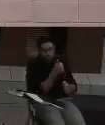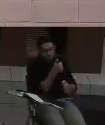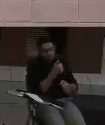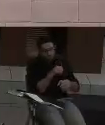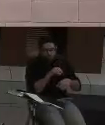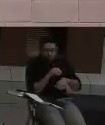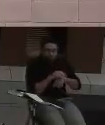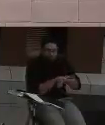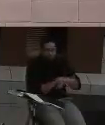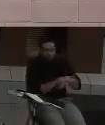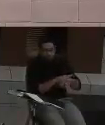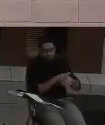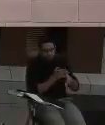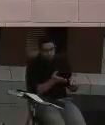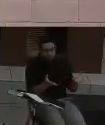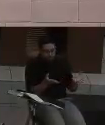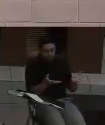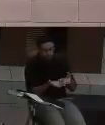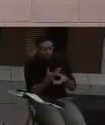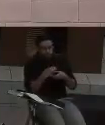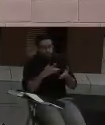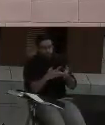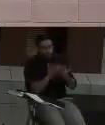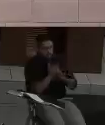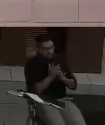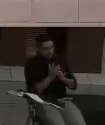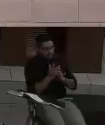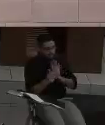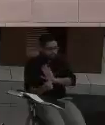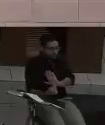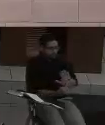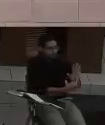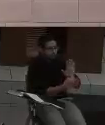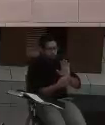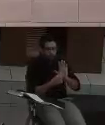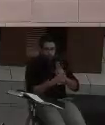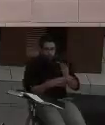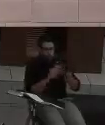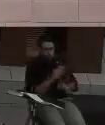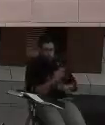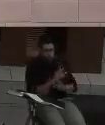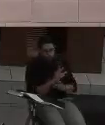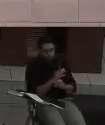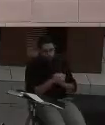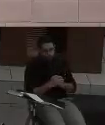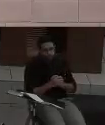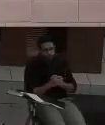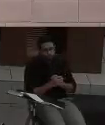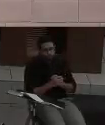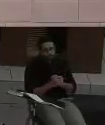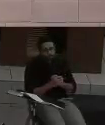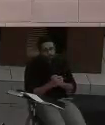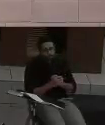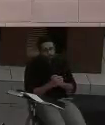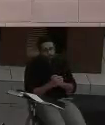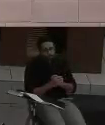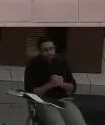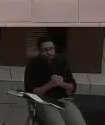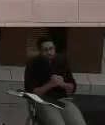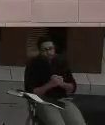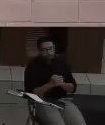the life of Jesus upon those whom he encountered. It was this that stilled the raging of